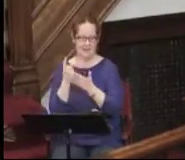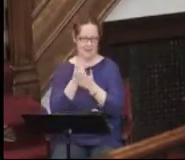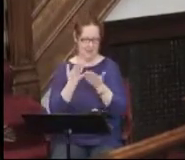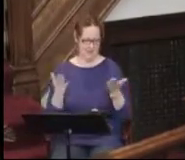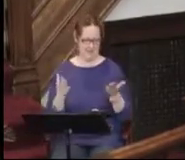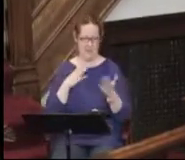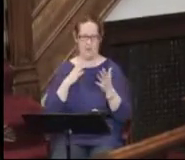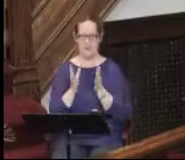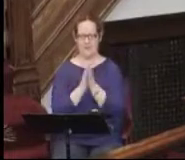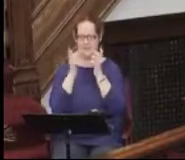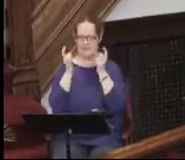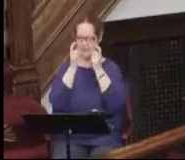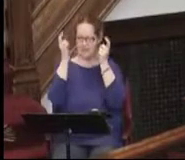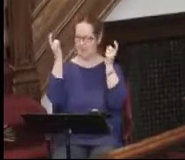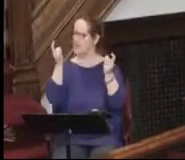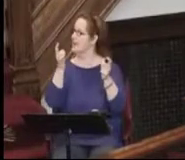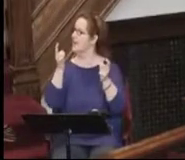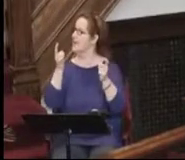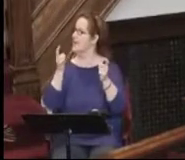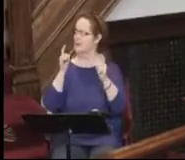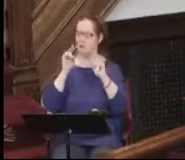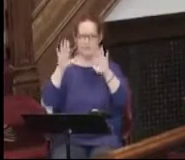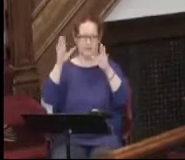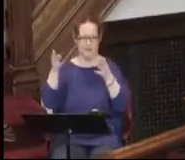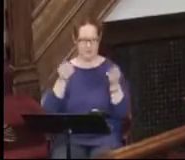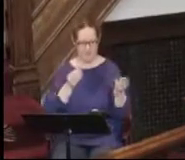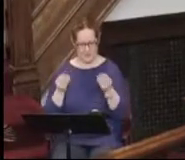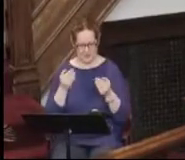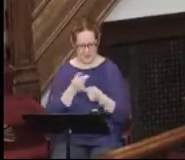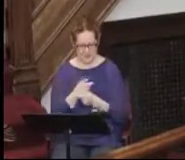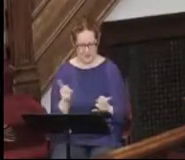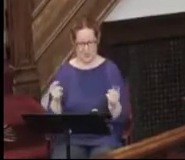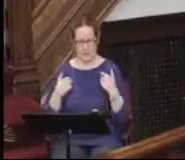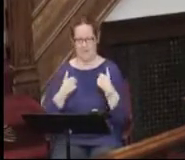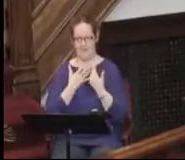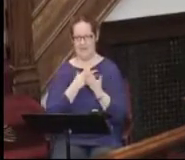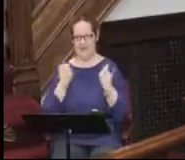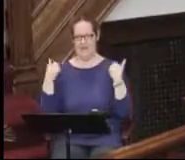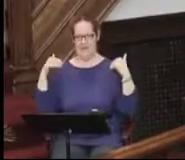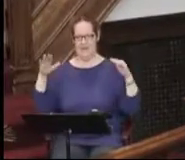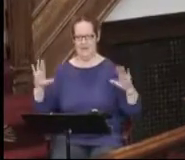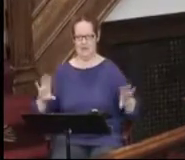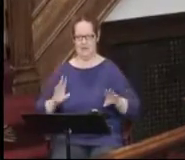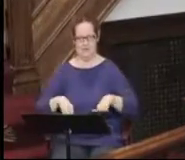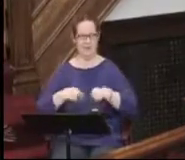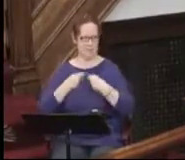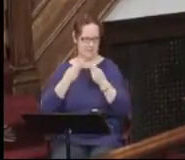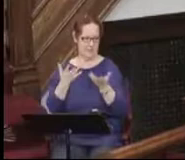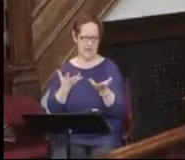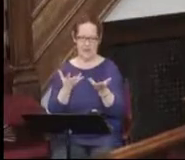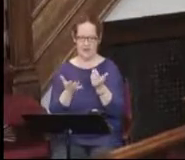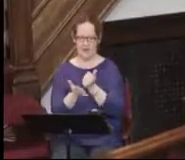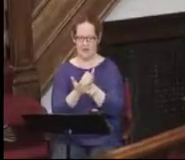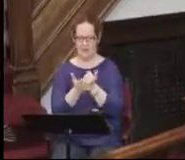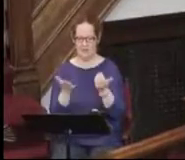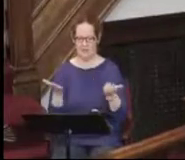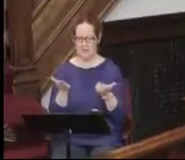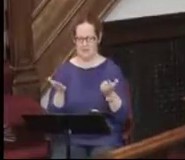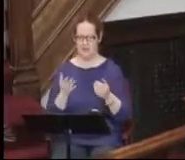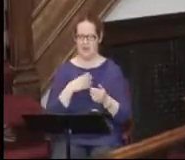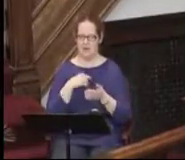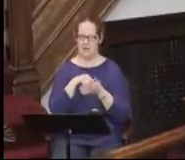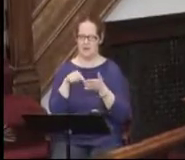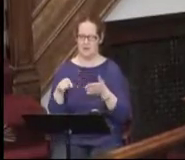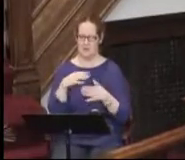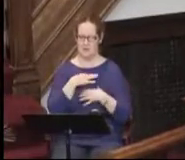we celebrate the incredible ministry that you have and the angels who make ministry happen here. And this week,